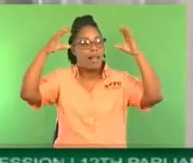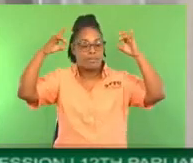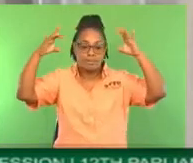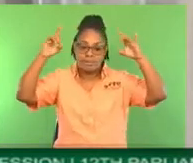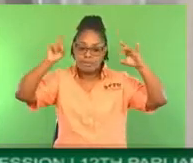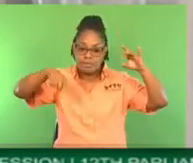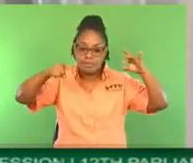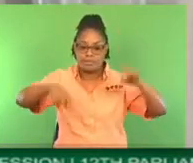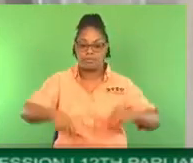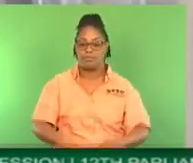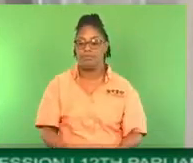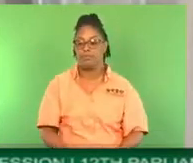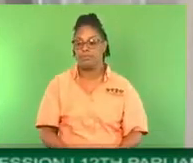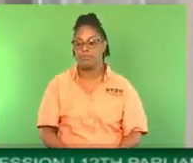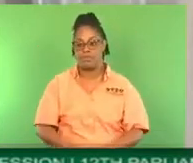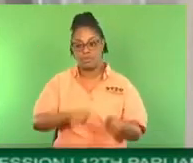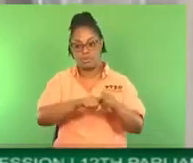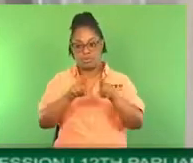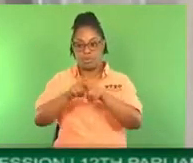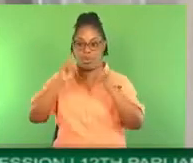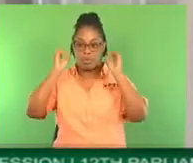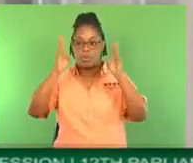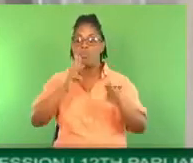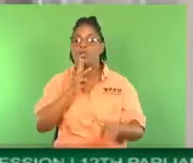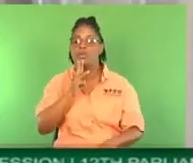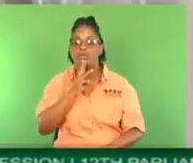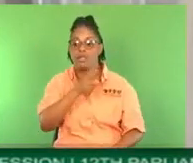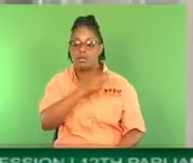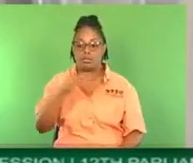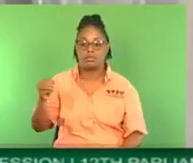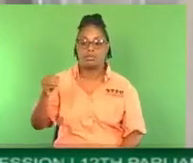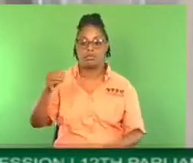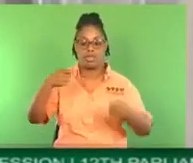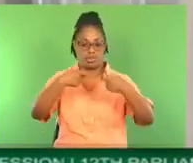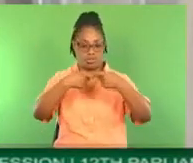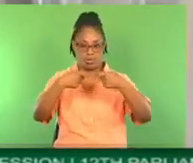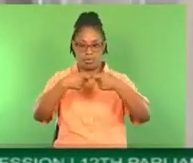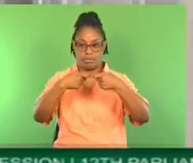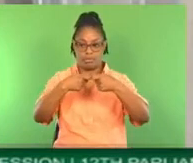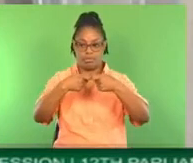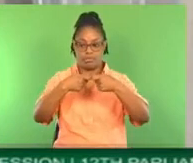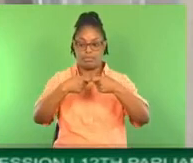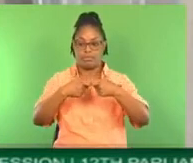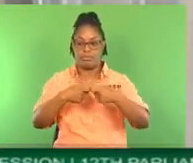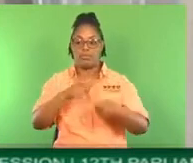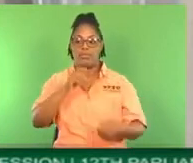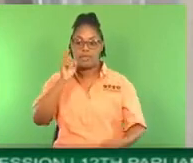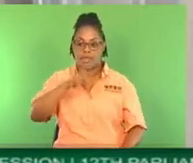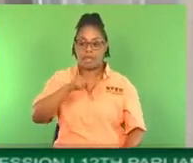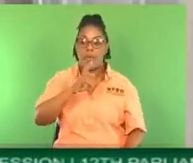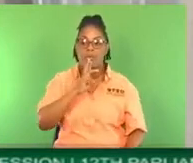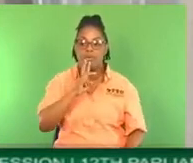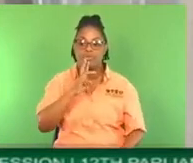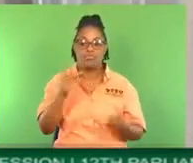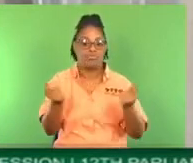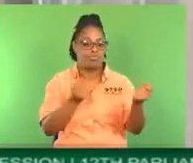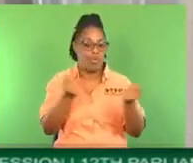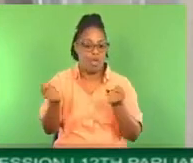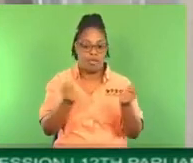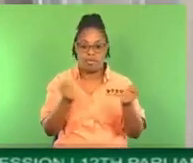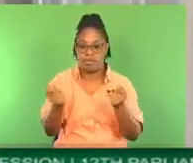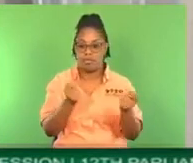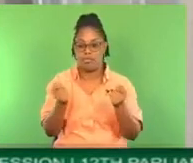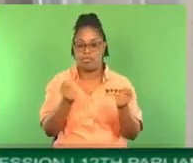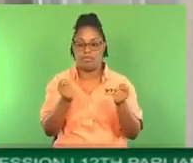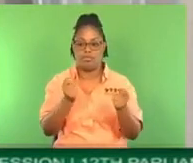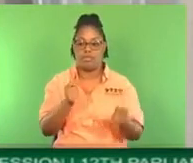also asking the Minister of Public Utilities. We have a filling bay for water trucking in Turi by National Quarries.